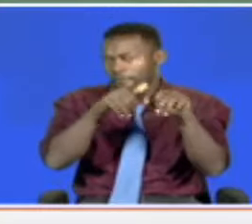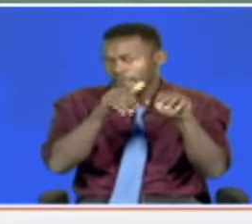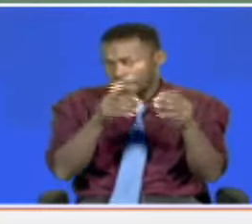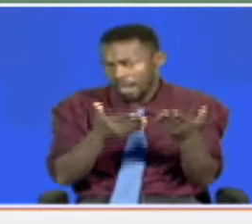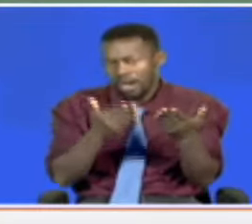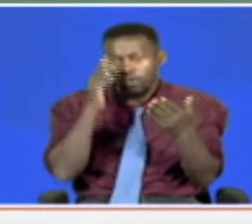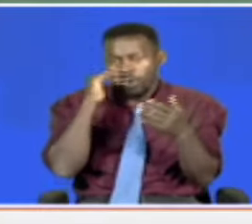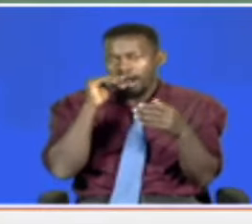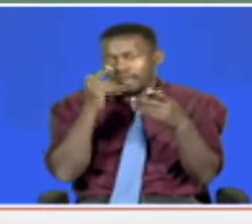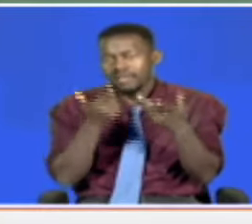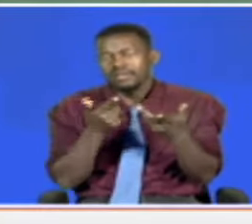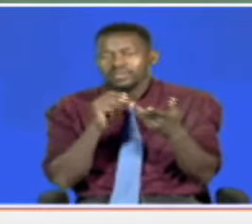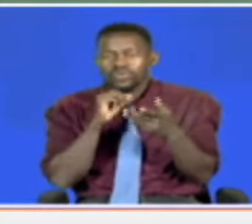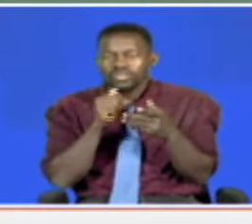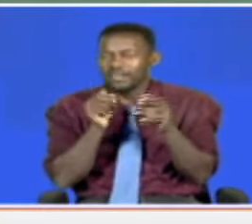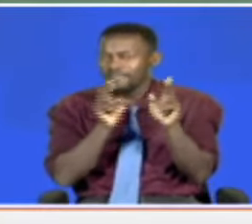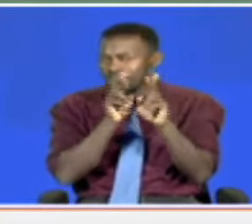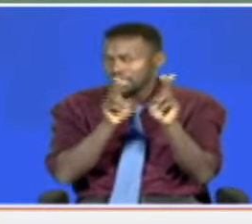very developed